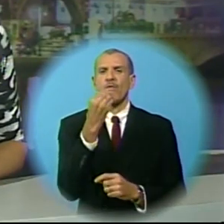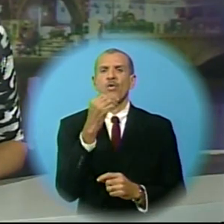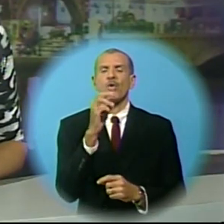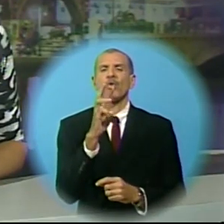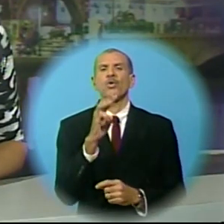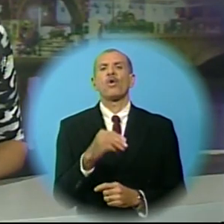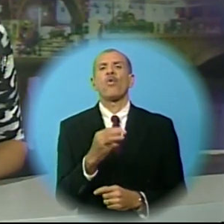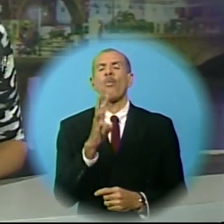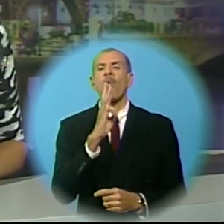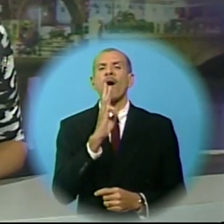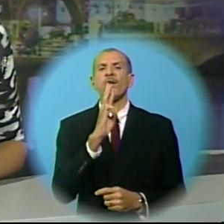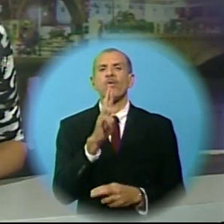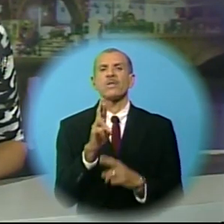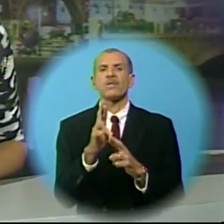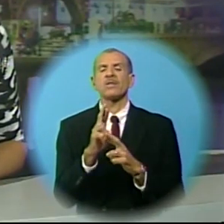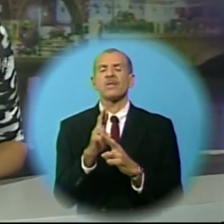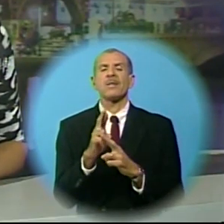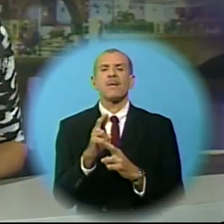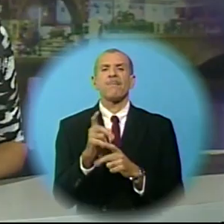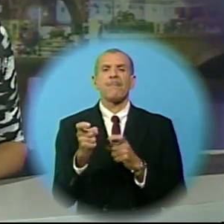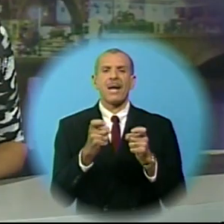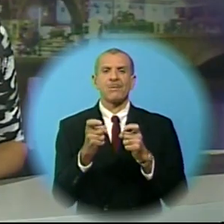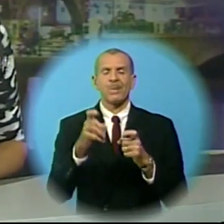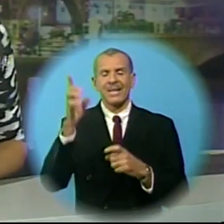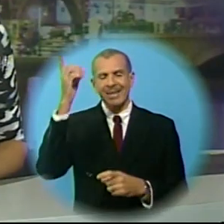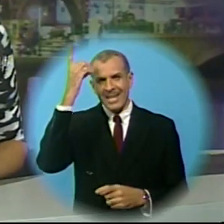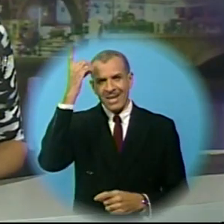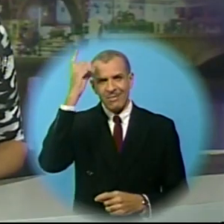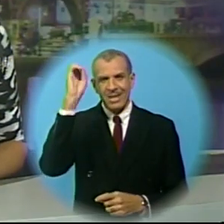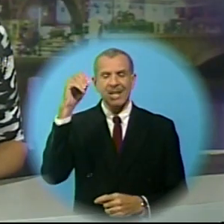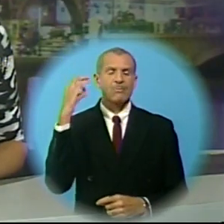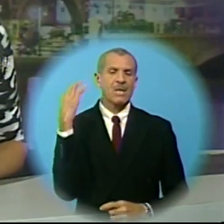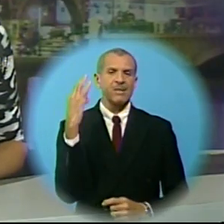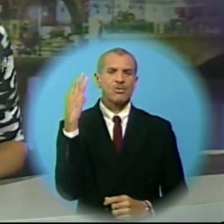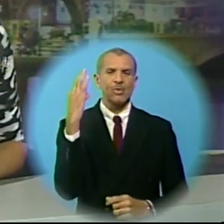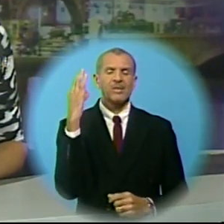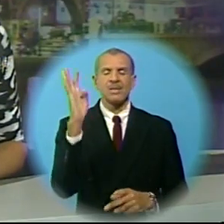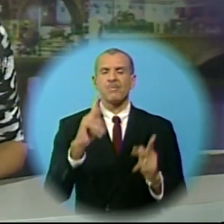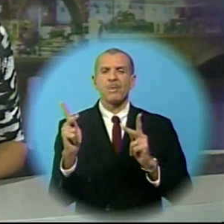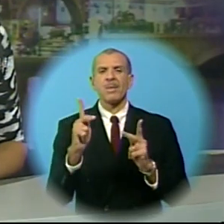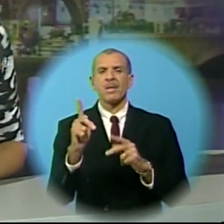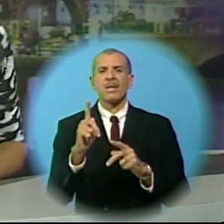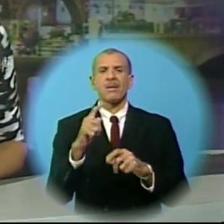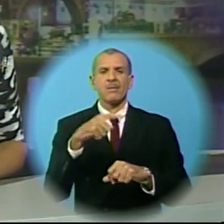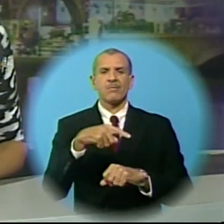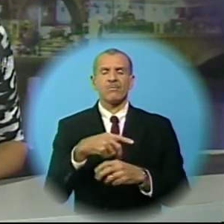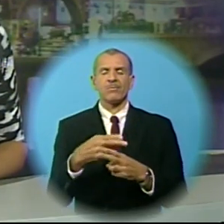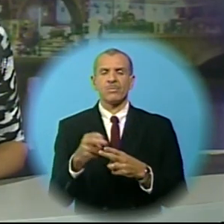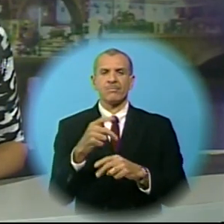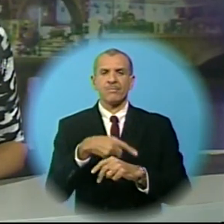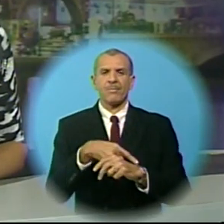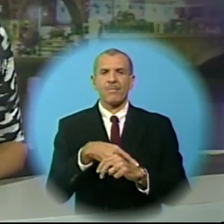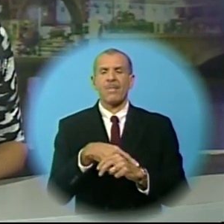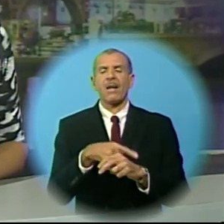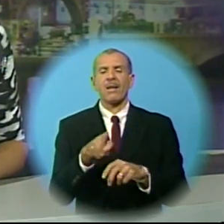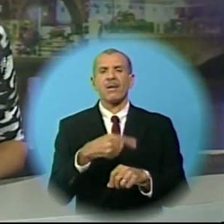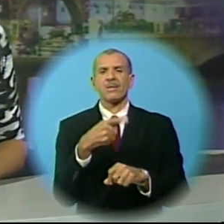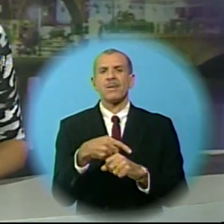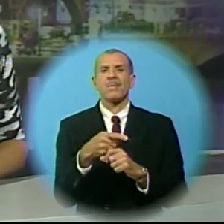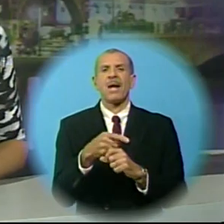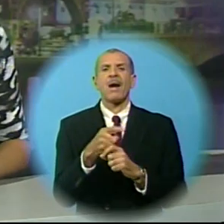Dr. David Eswick, for addressing the people of Barbados on the medium and long-term plans being undertaken by his ministry